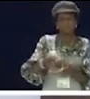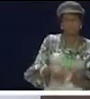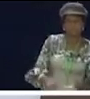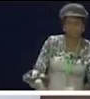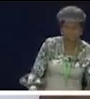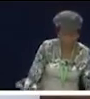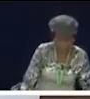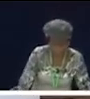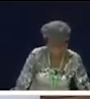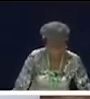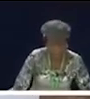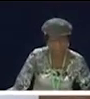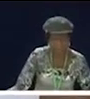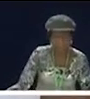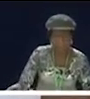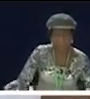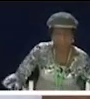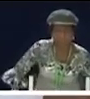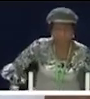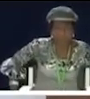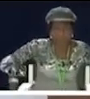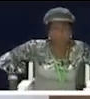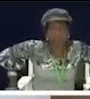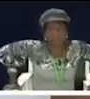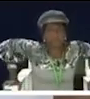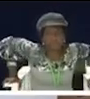for all of us who have been crying to you,